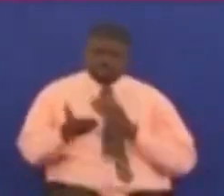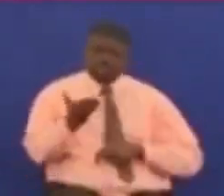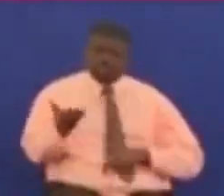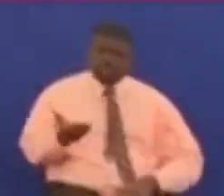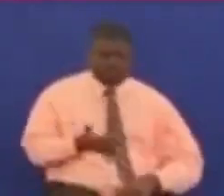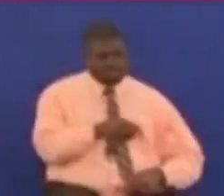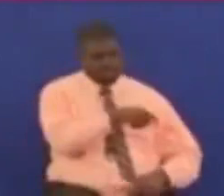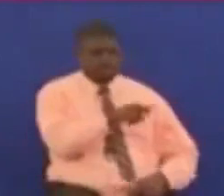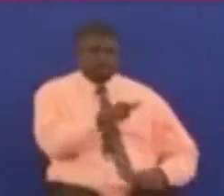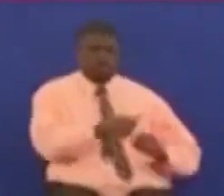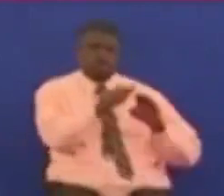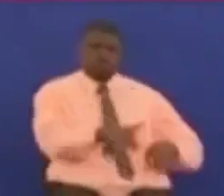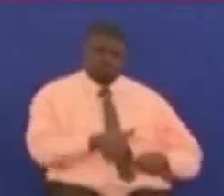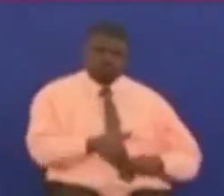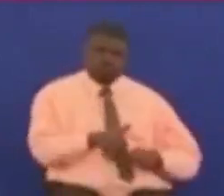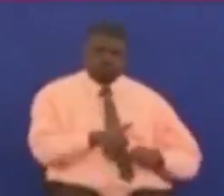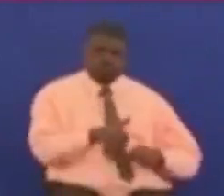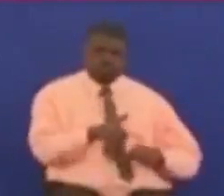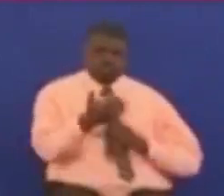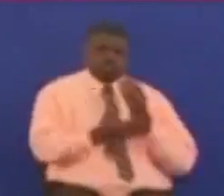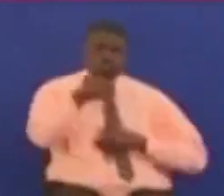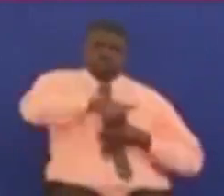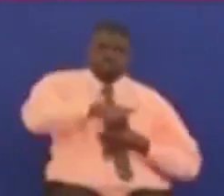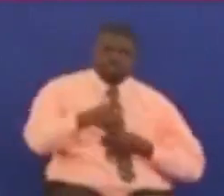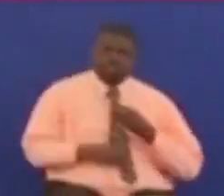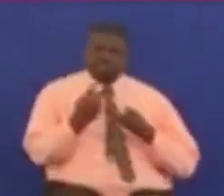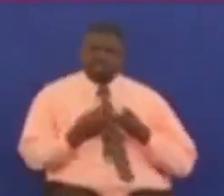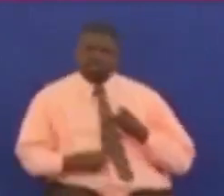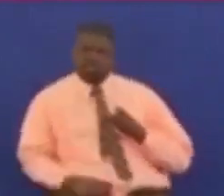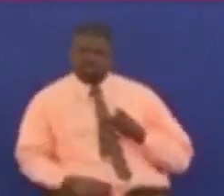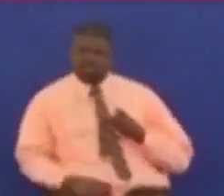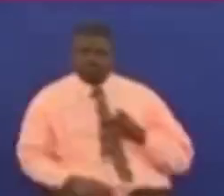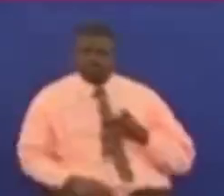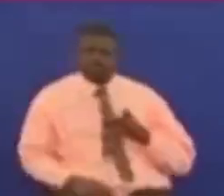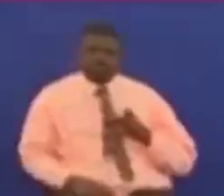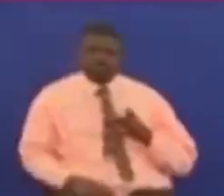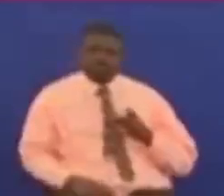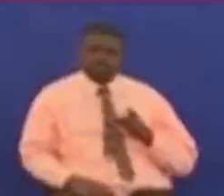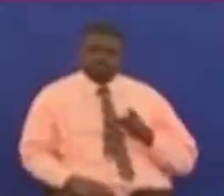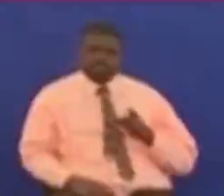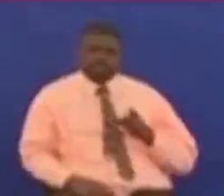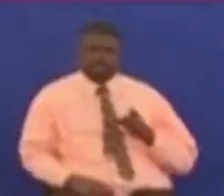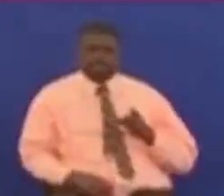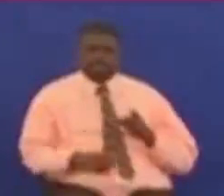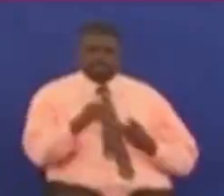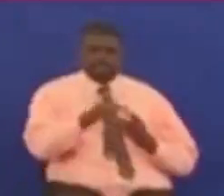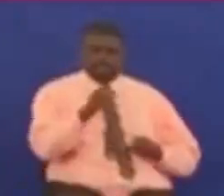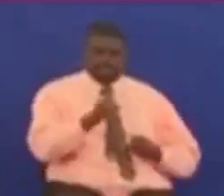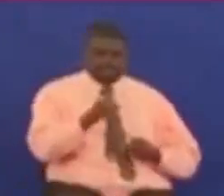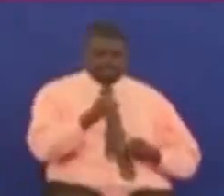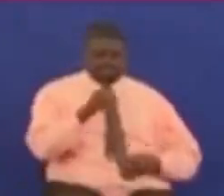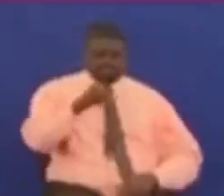between member states. And three, it is legislative and oversight